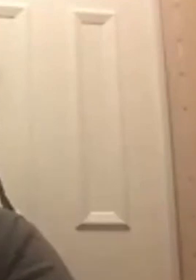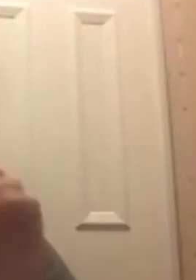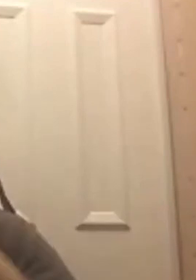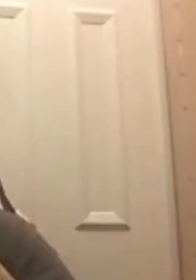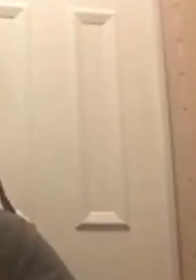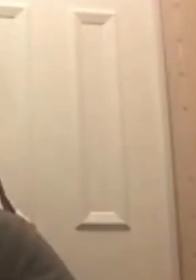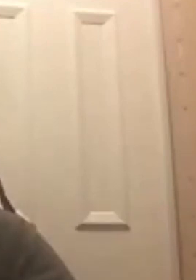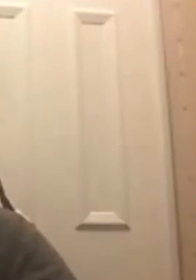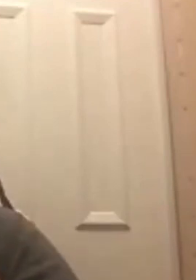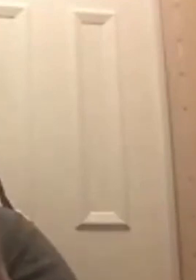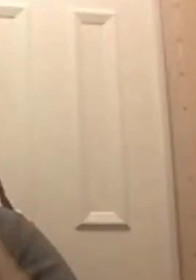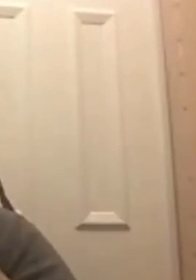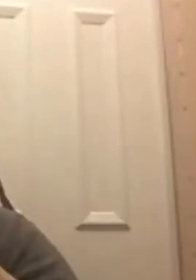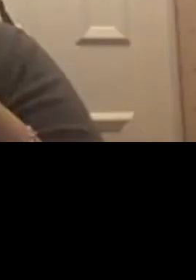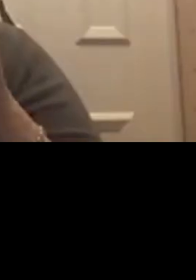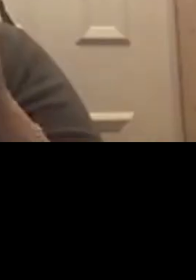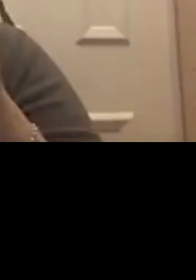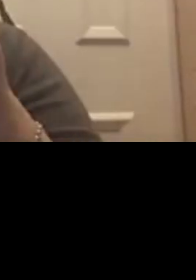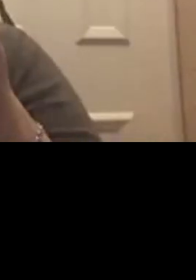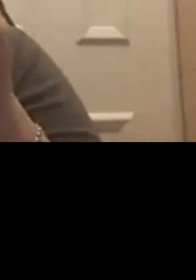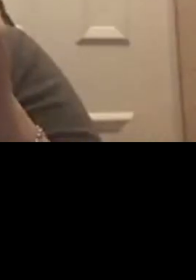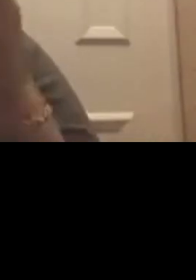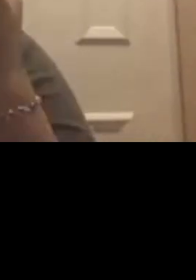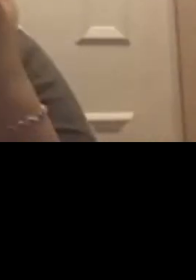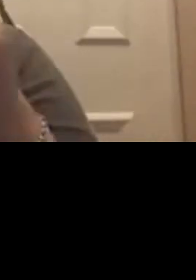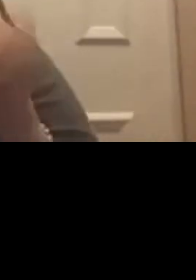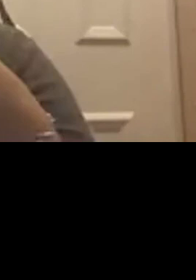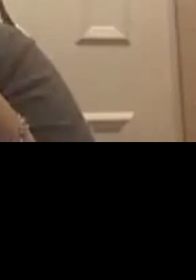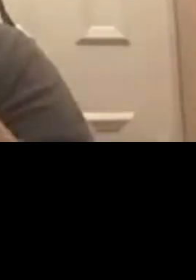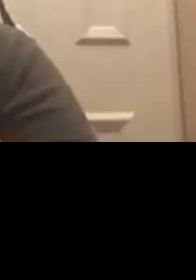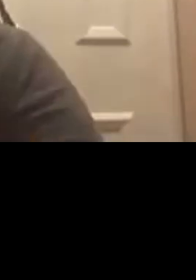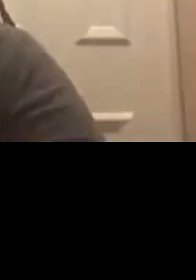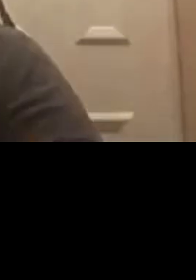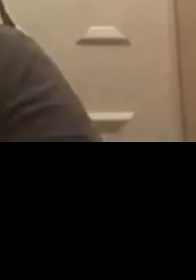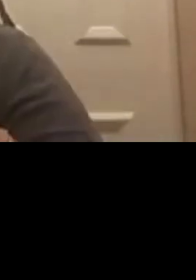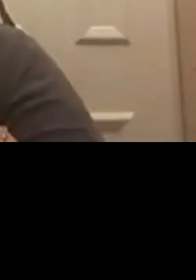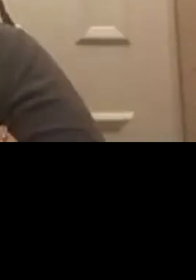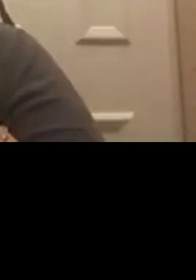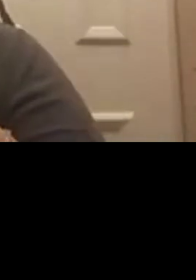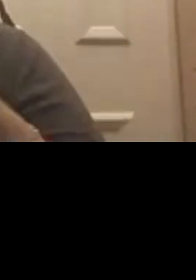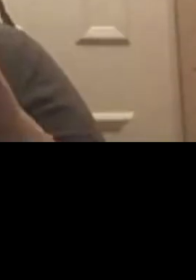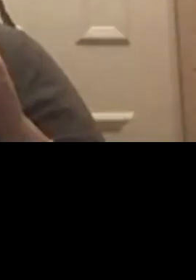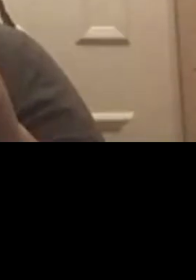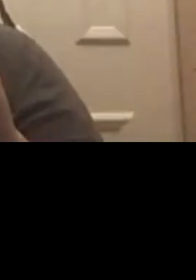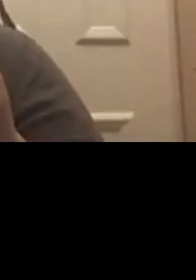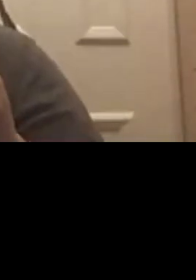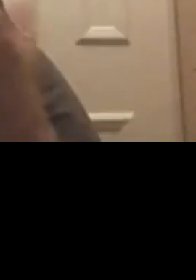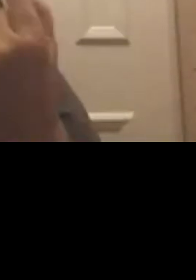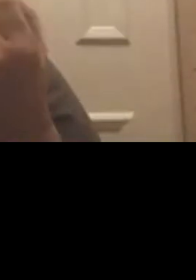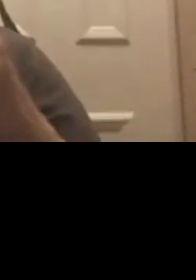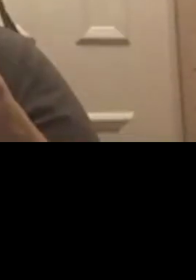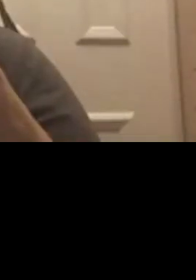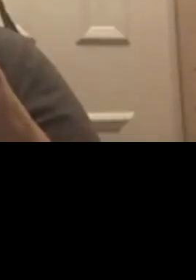you understand the challenge. That is the first discussion. Then you